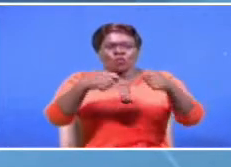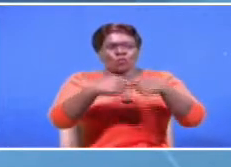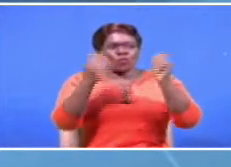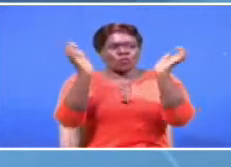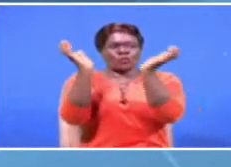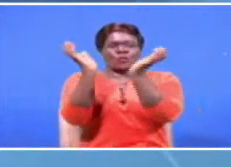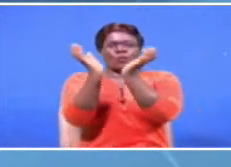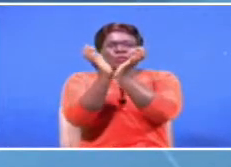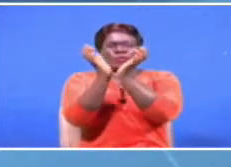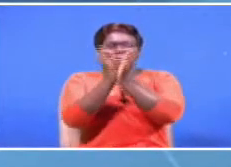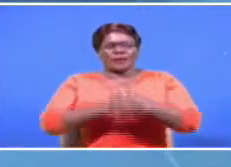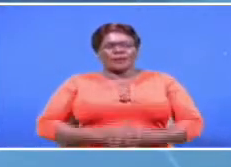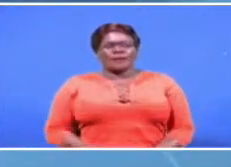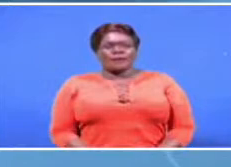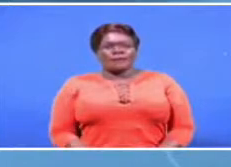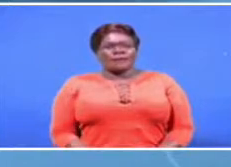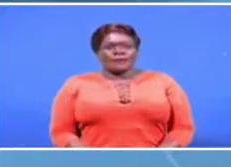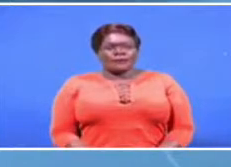stadium.